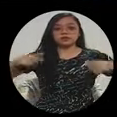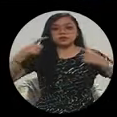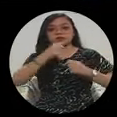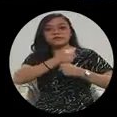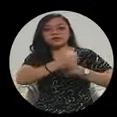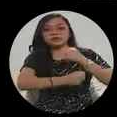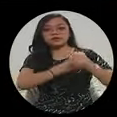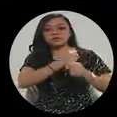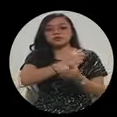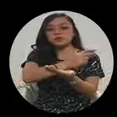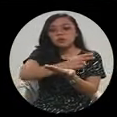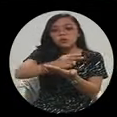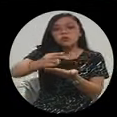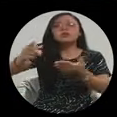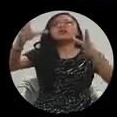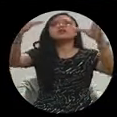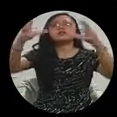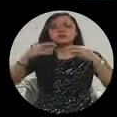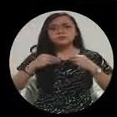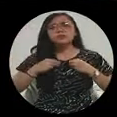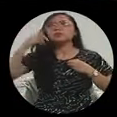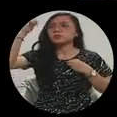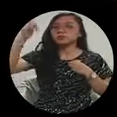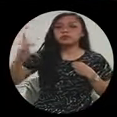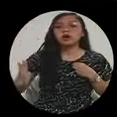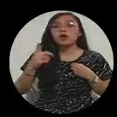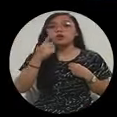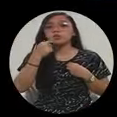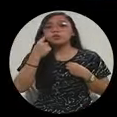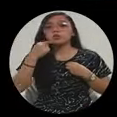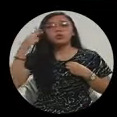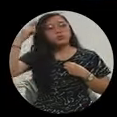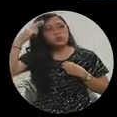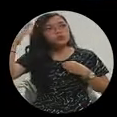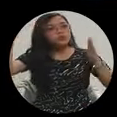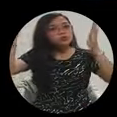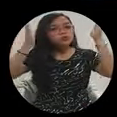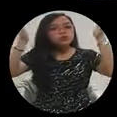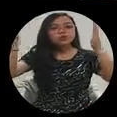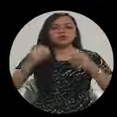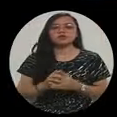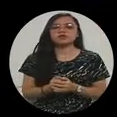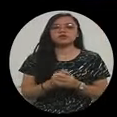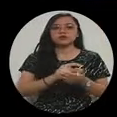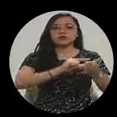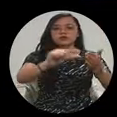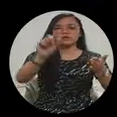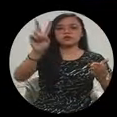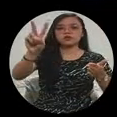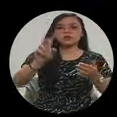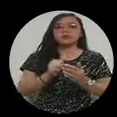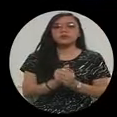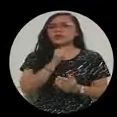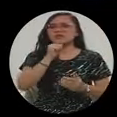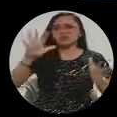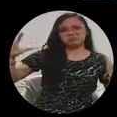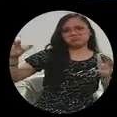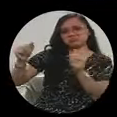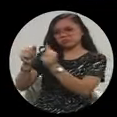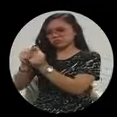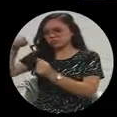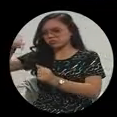living sacrifice, holy, acceptable unto God, which is your reasonable service. Verse 2. And be